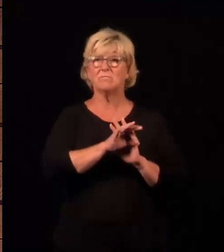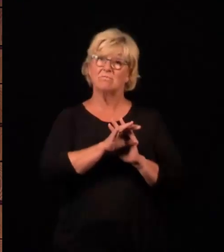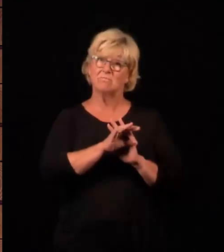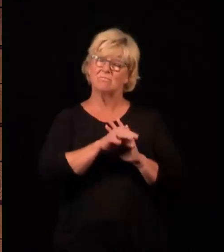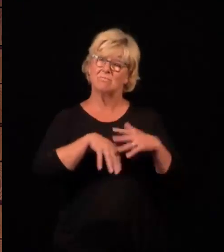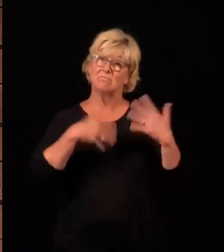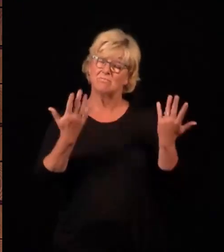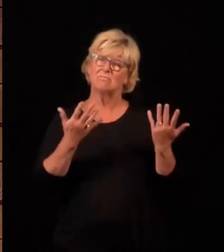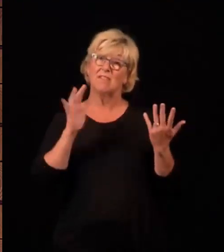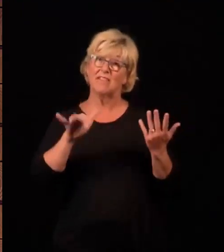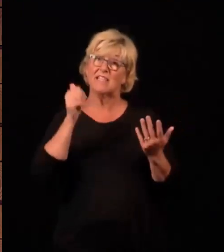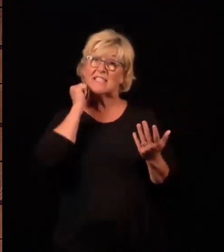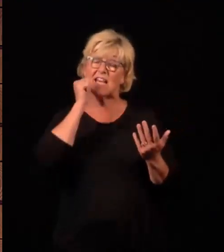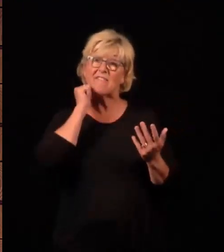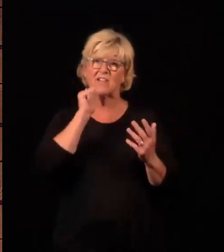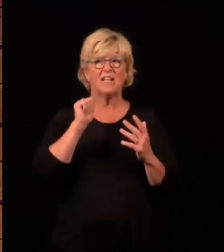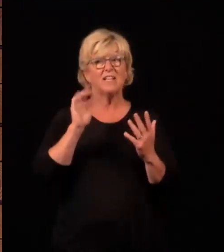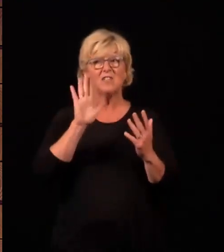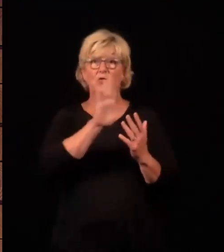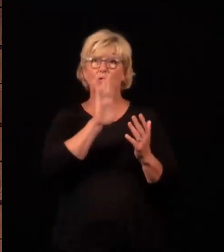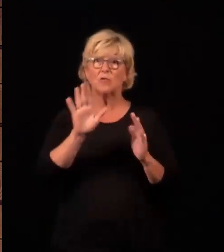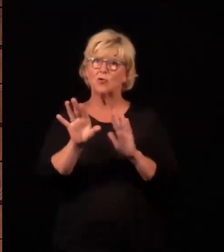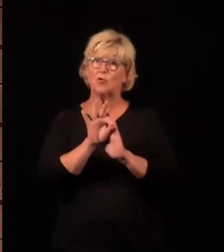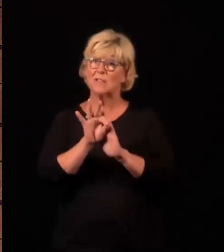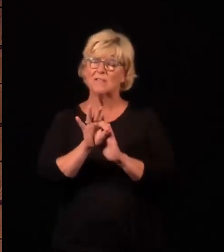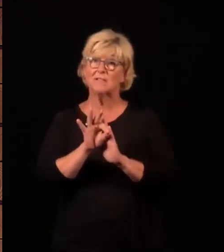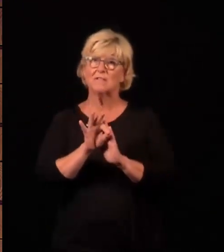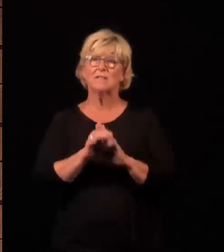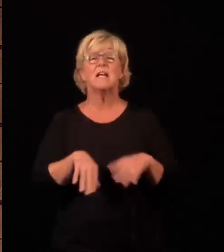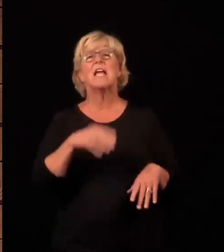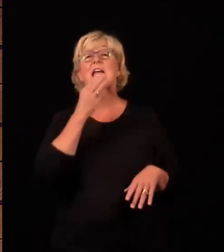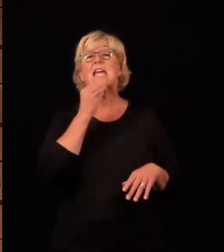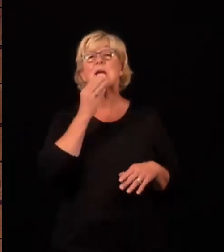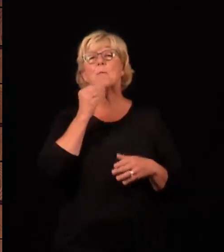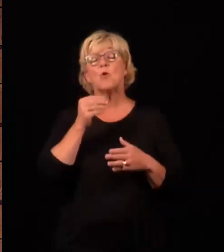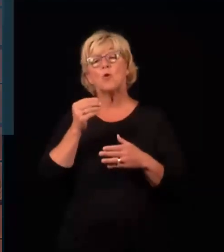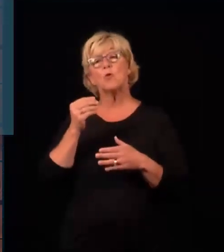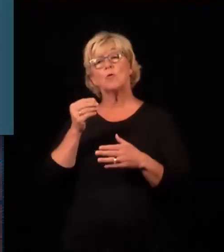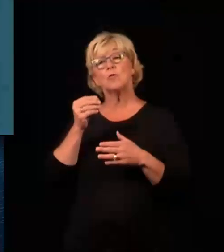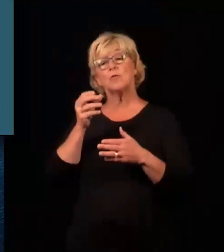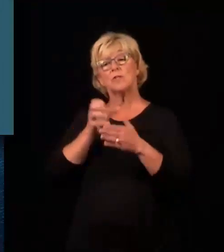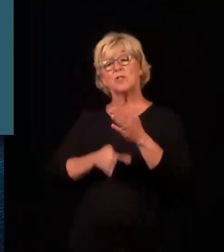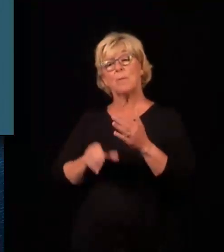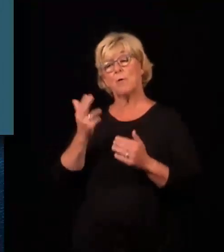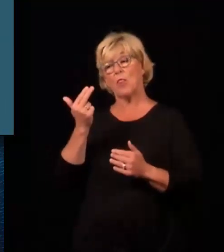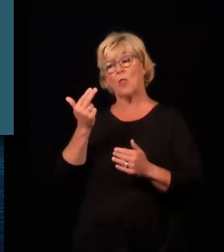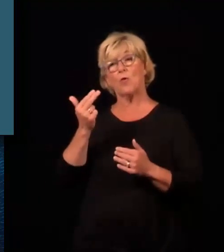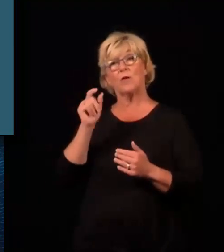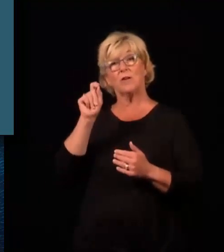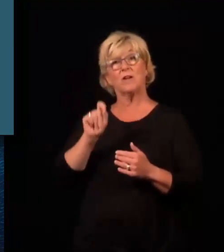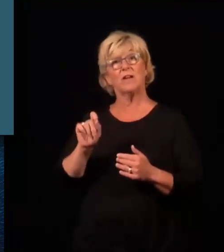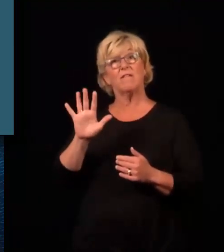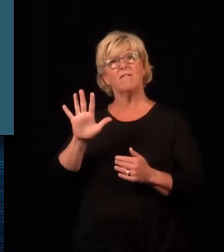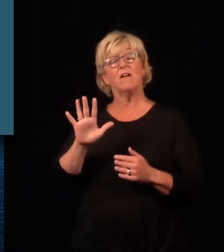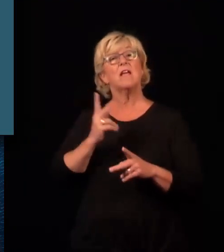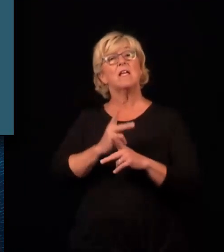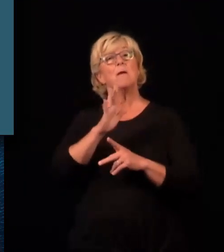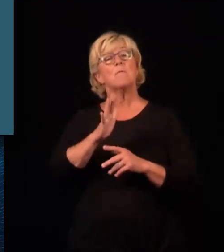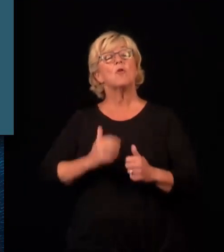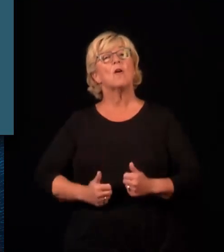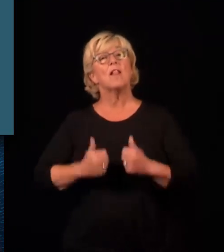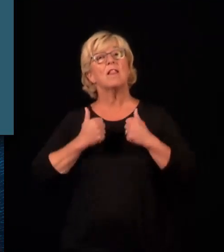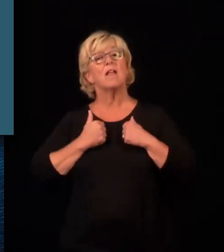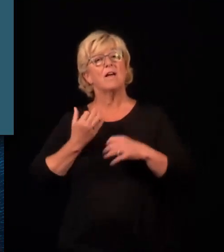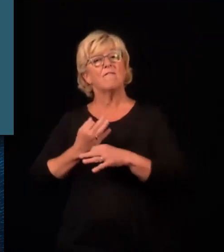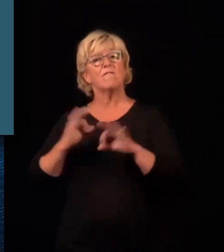practical, everyday choices. Hebrews 13:5, once again, keep your lives free from